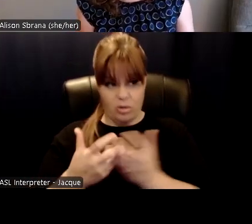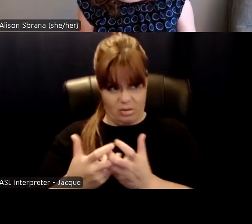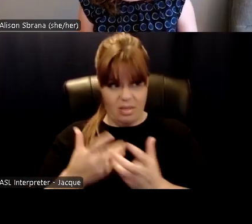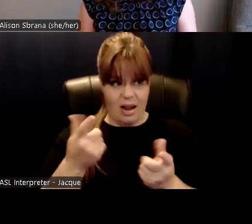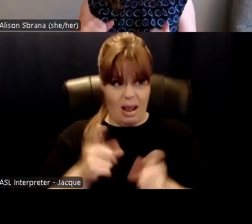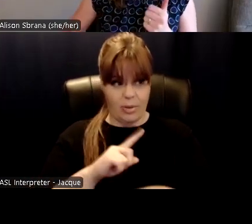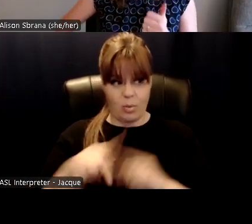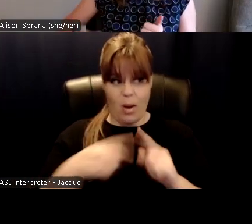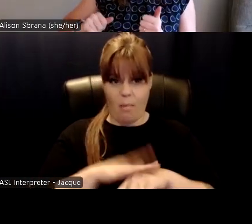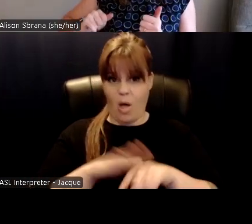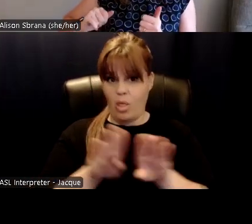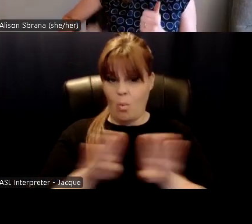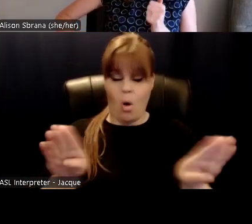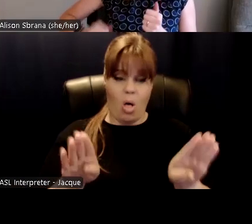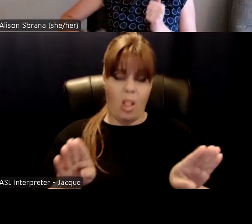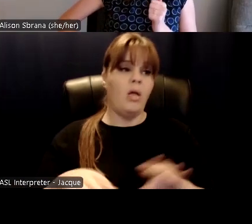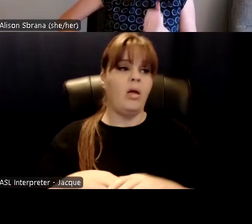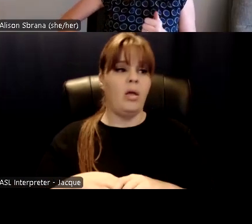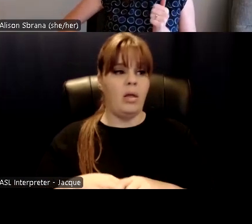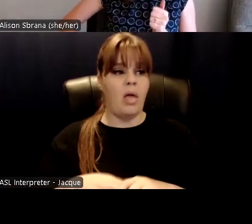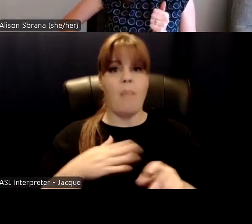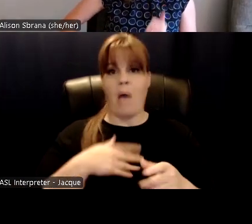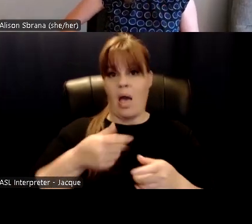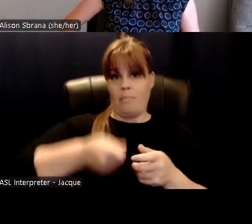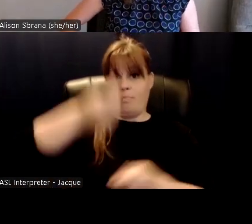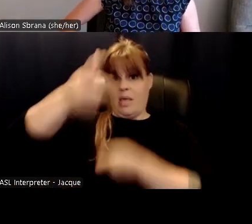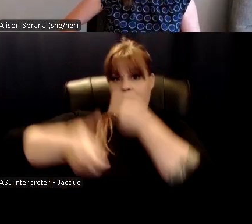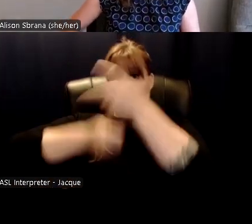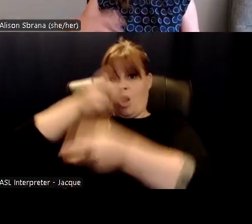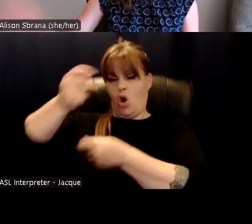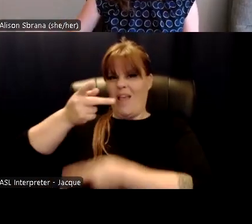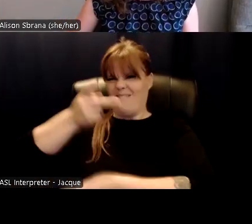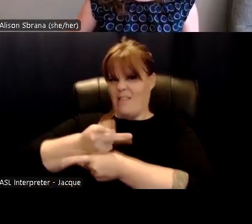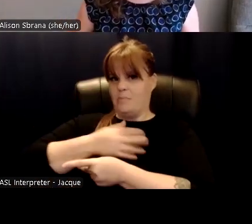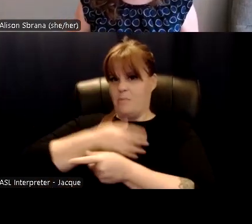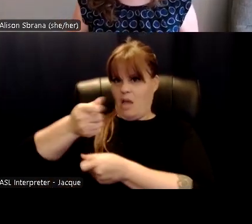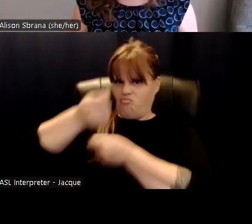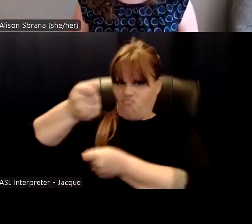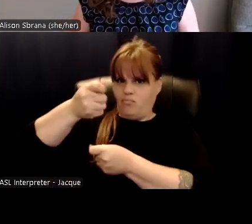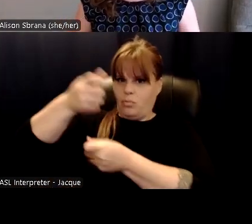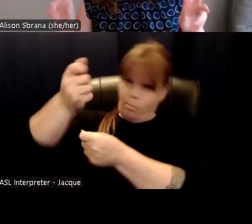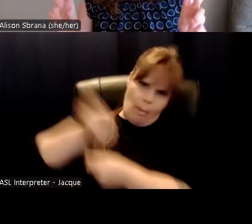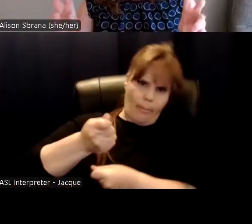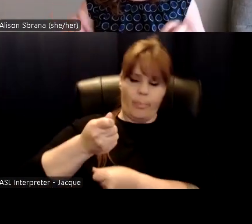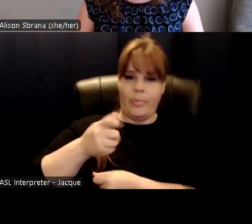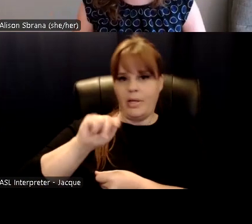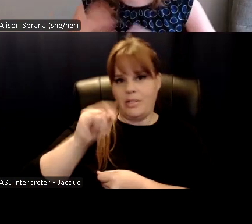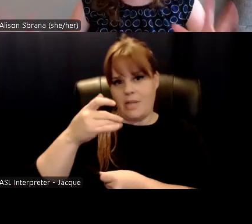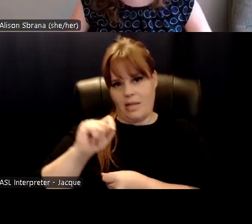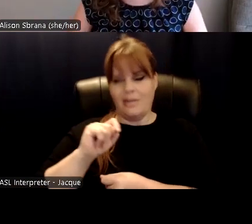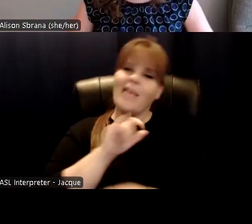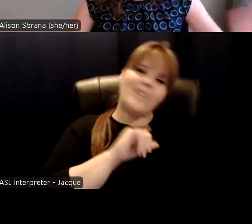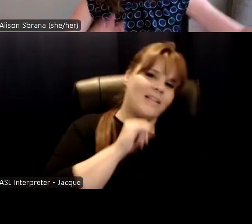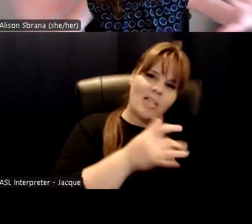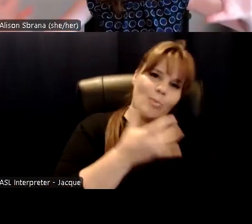very important, is that my belayer keeps the slack really tight, which wouldn't be the preference of like pro climbers. They